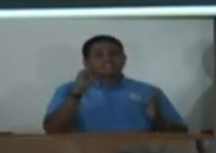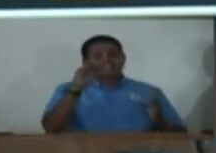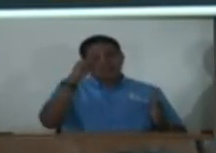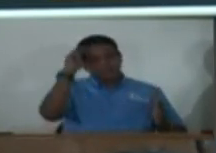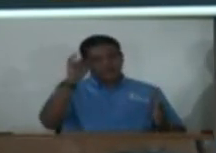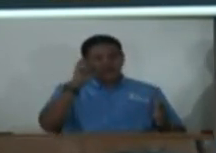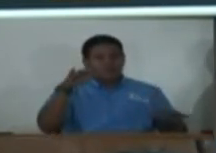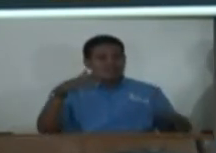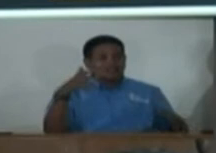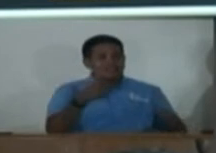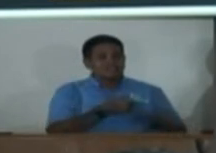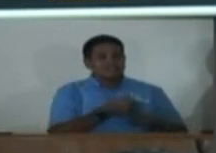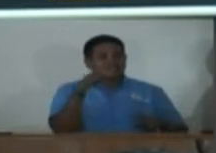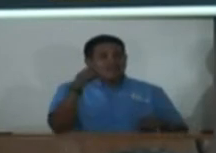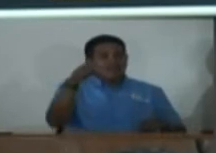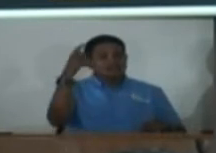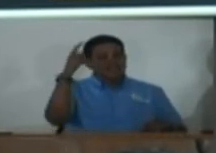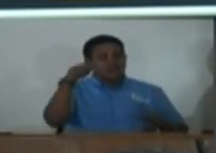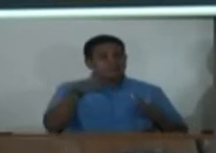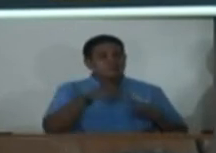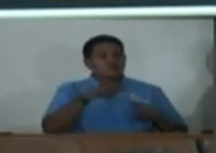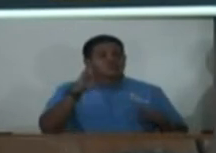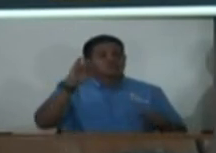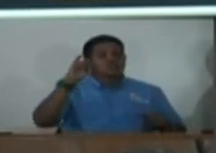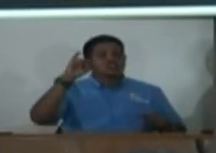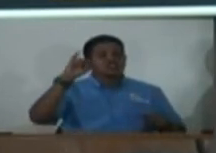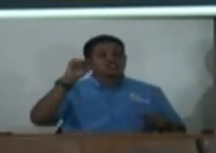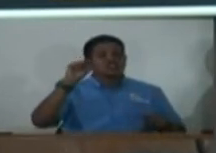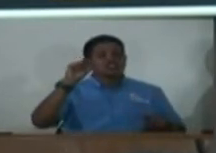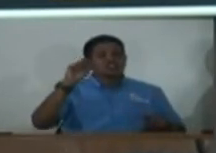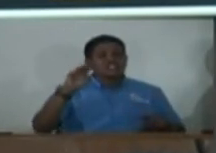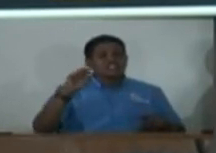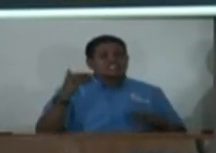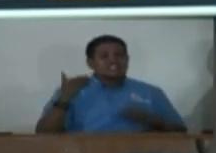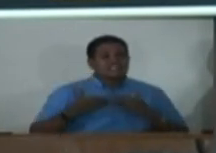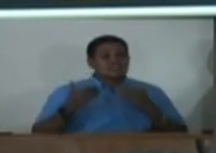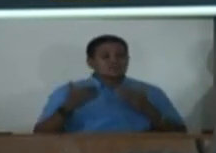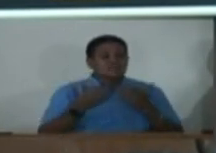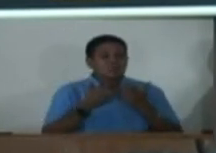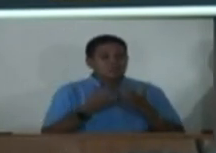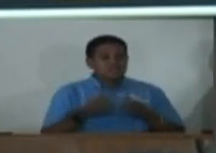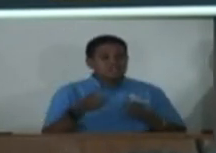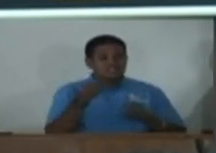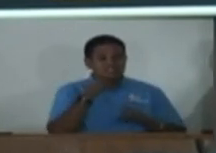me to ask about the gene sequencing machine, which he has